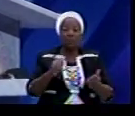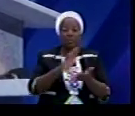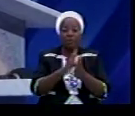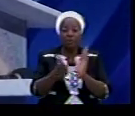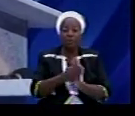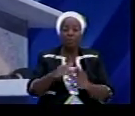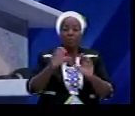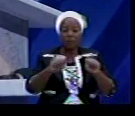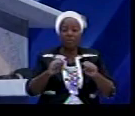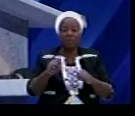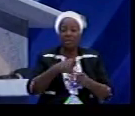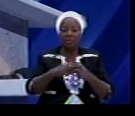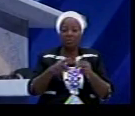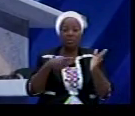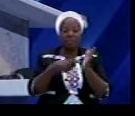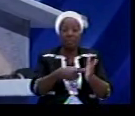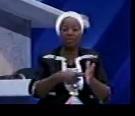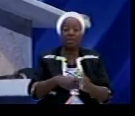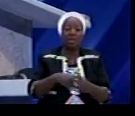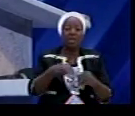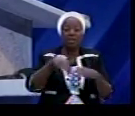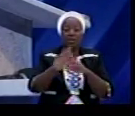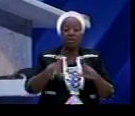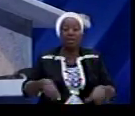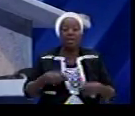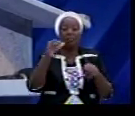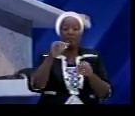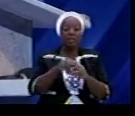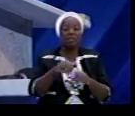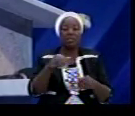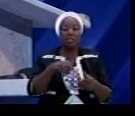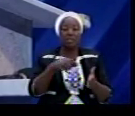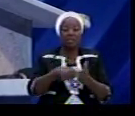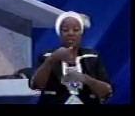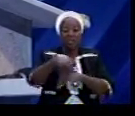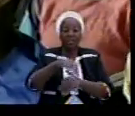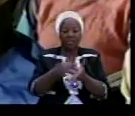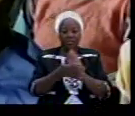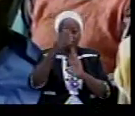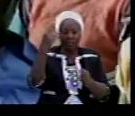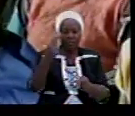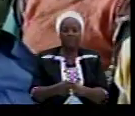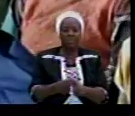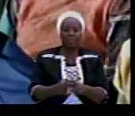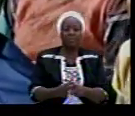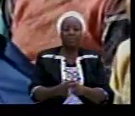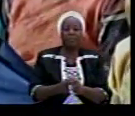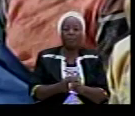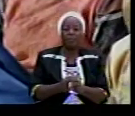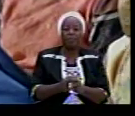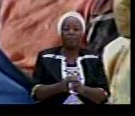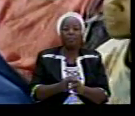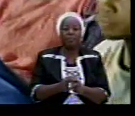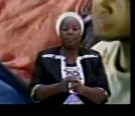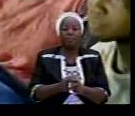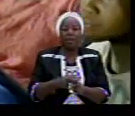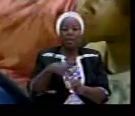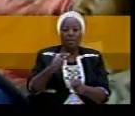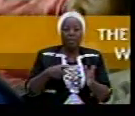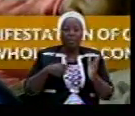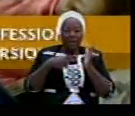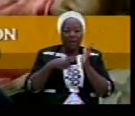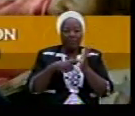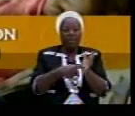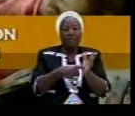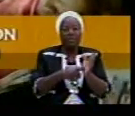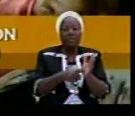will be manifestation in your life tonight in Jesus' name. The